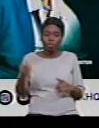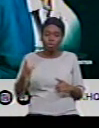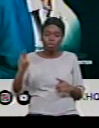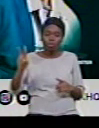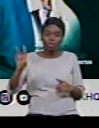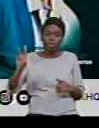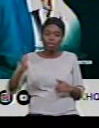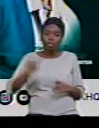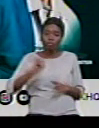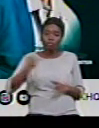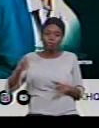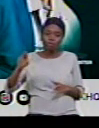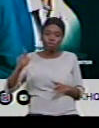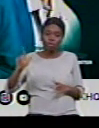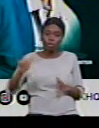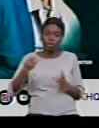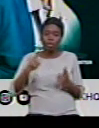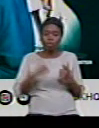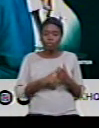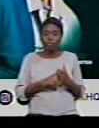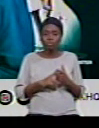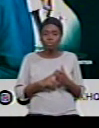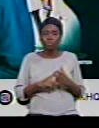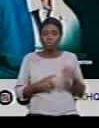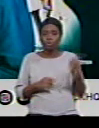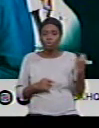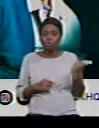to Tuesday 1st August